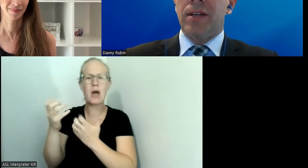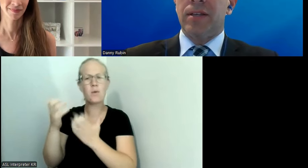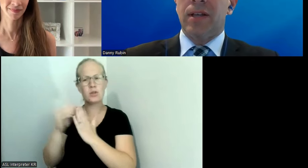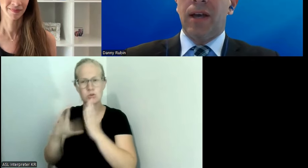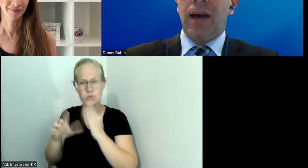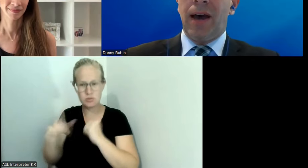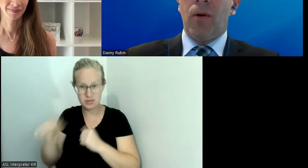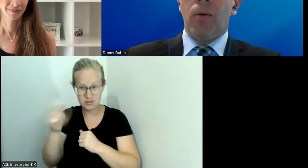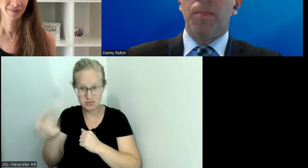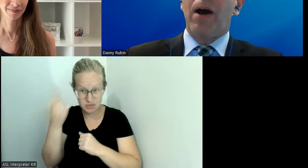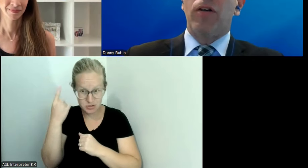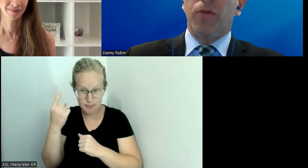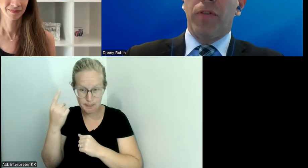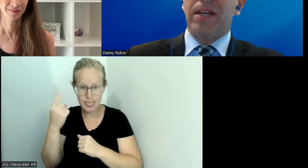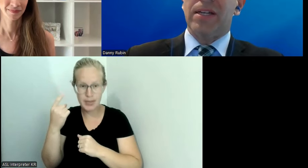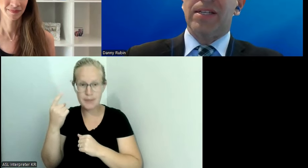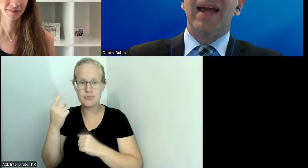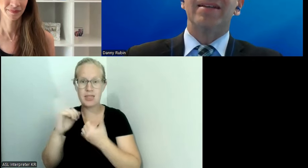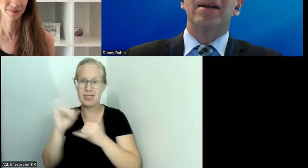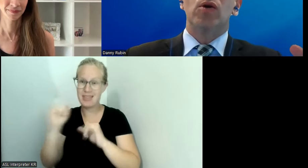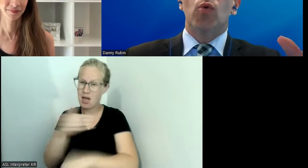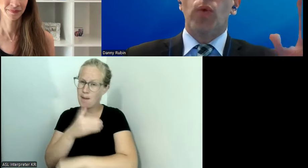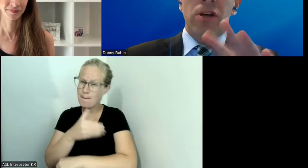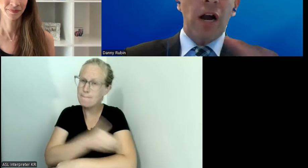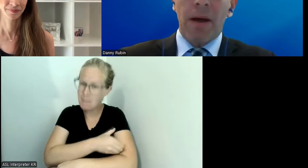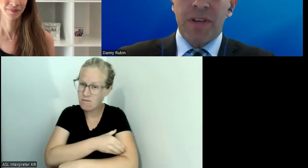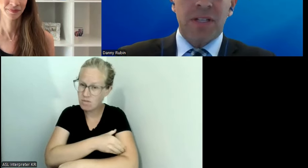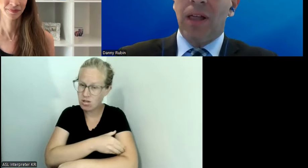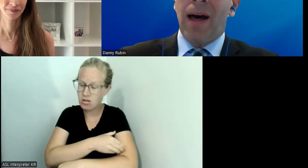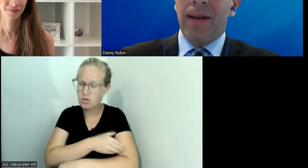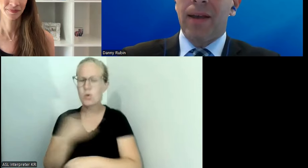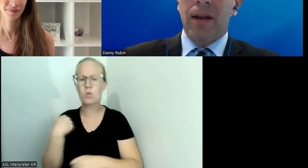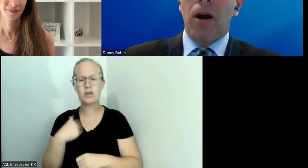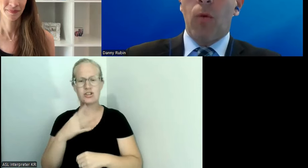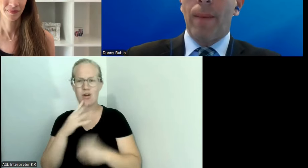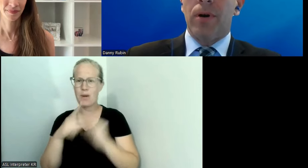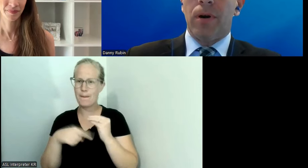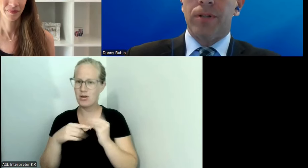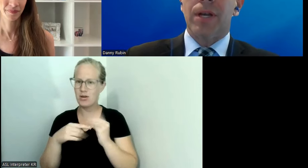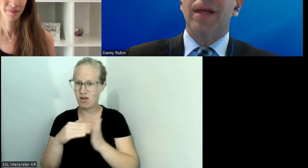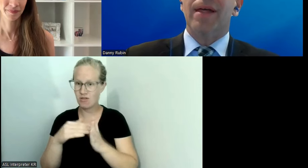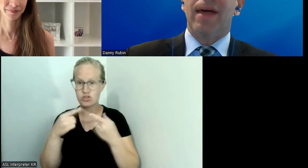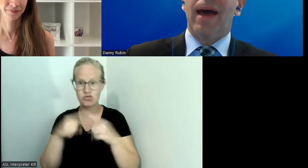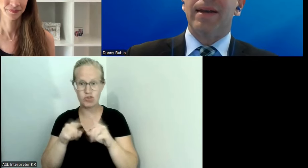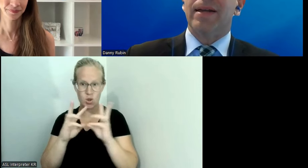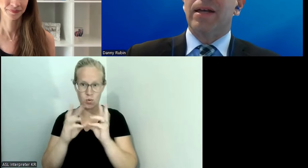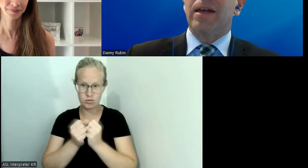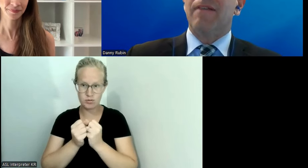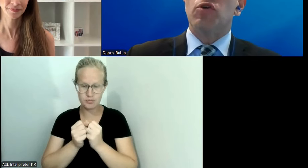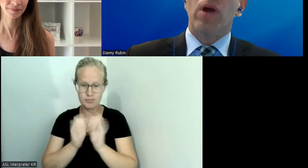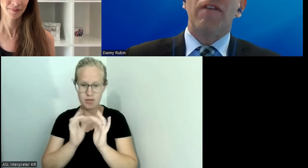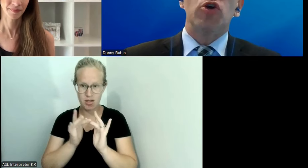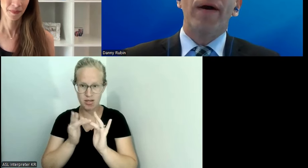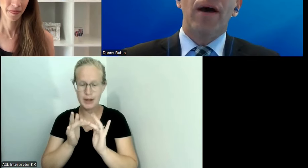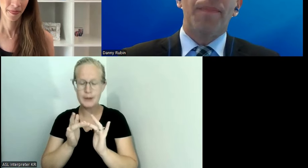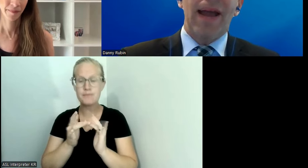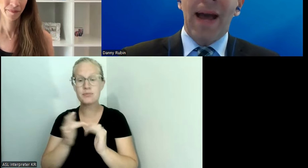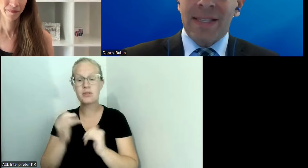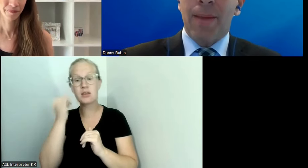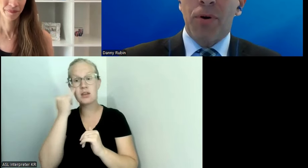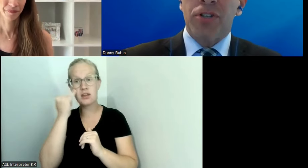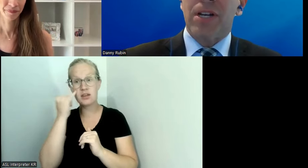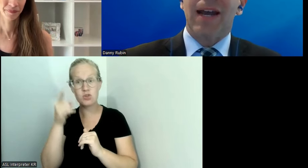understand how powerful that is. And we talk about this a lot in our webinars that if you, if you